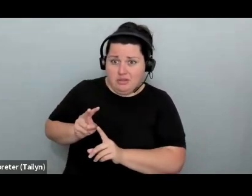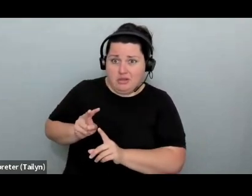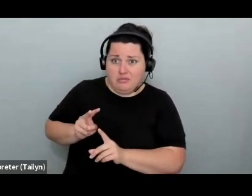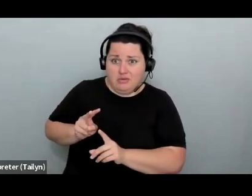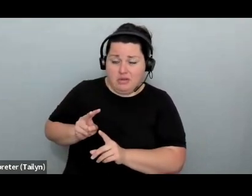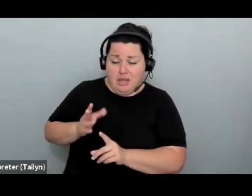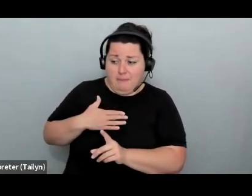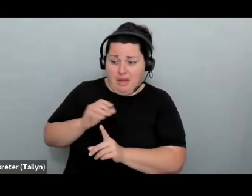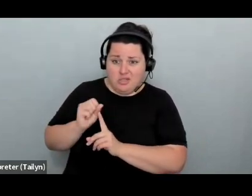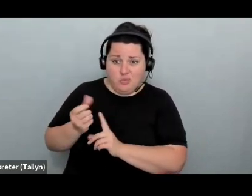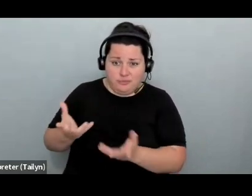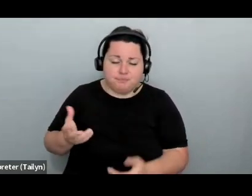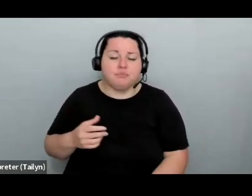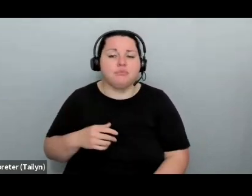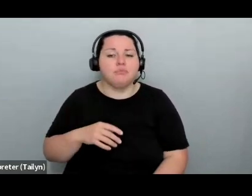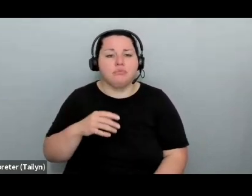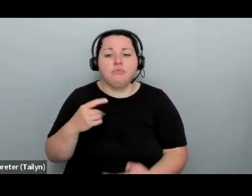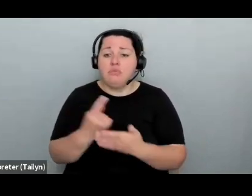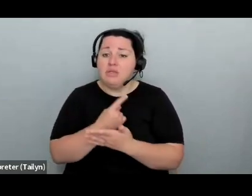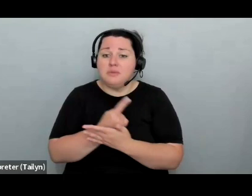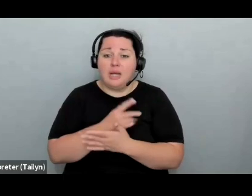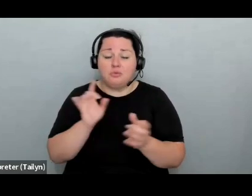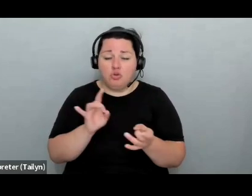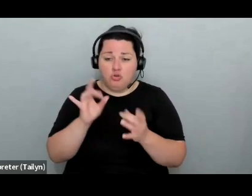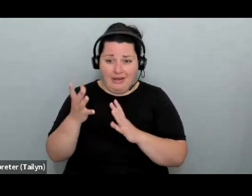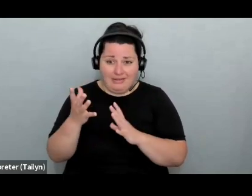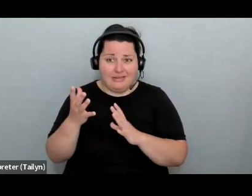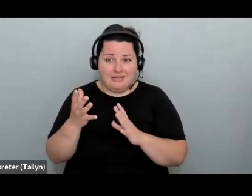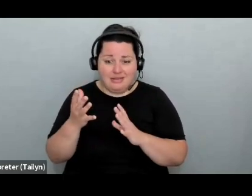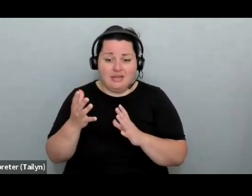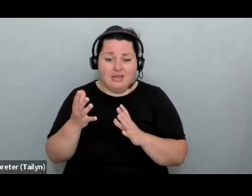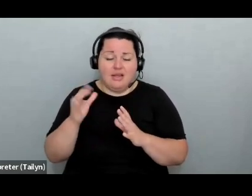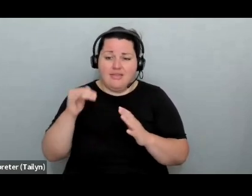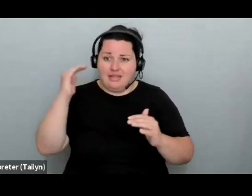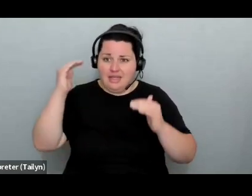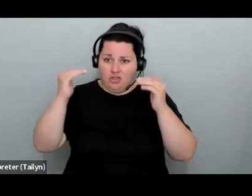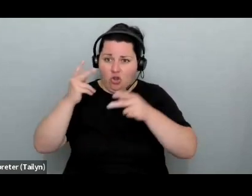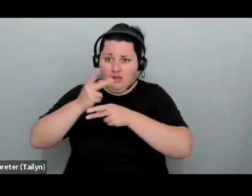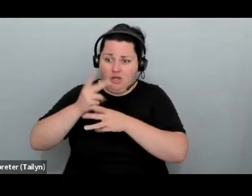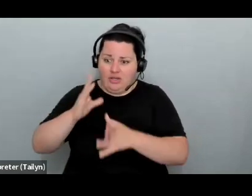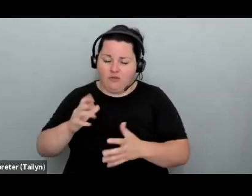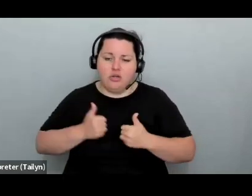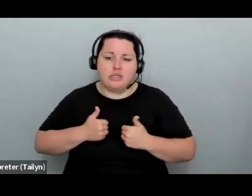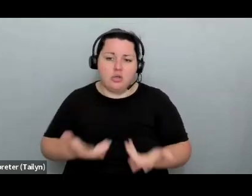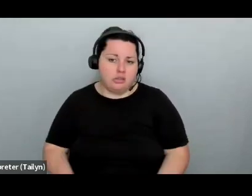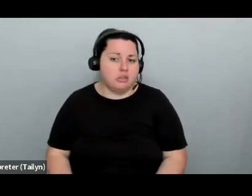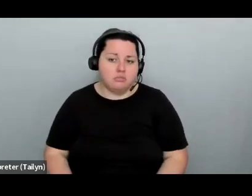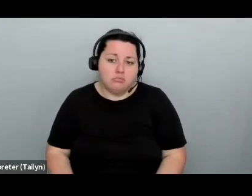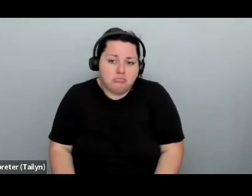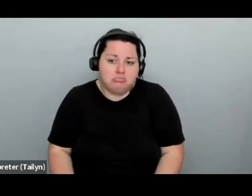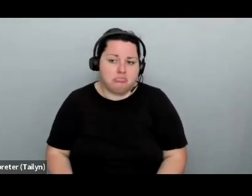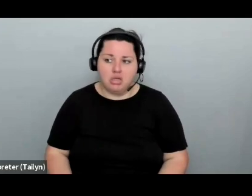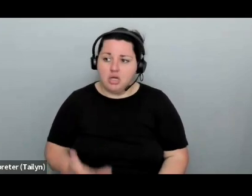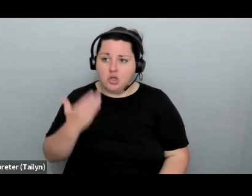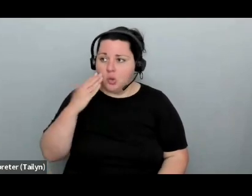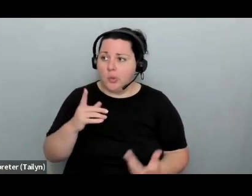see my situation. And sometimes a crisis in a family is that adult caregiver is exhausted and she don't know